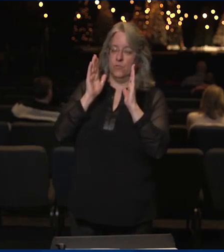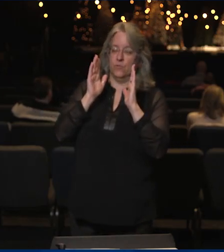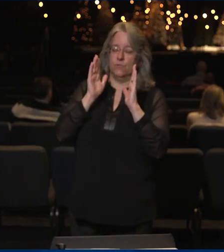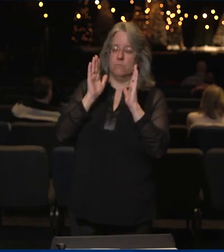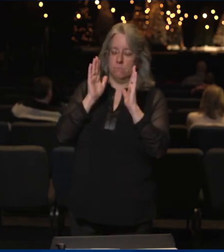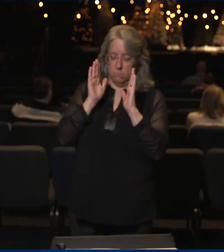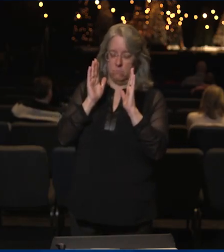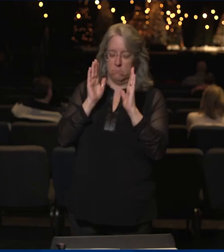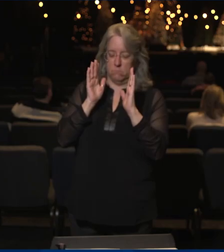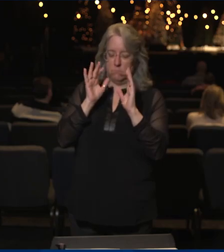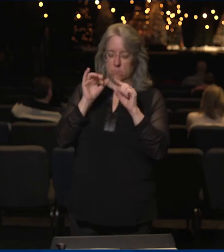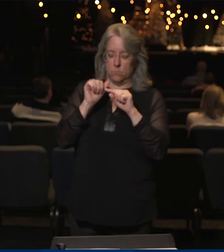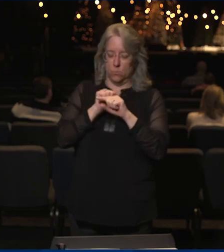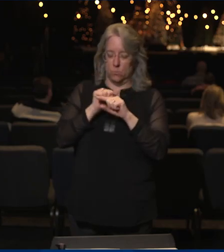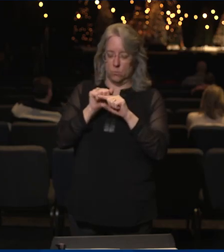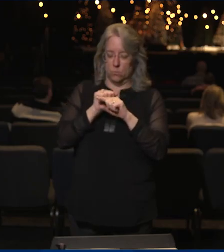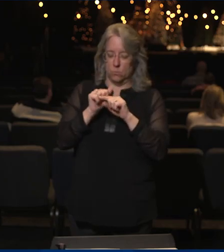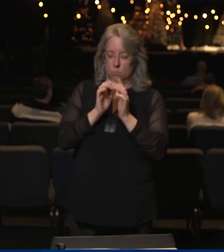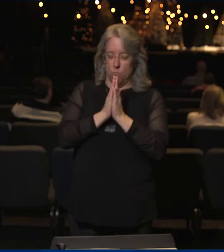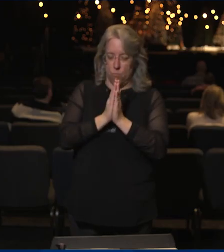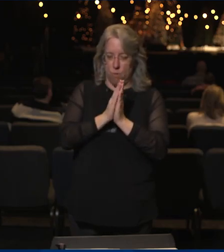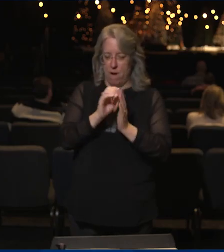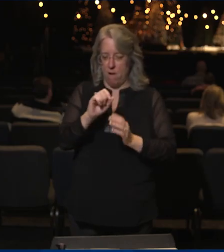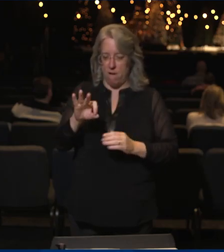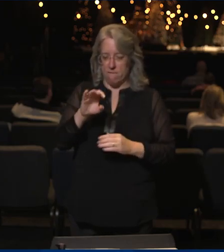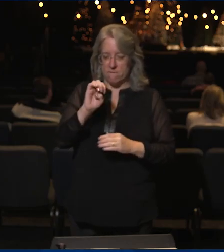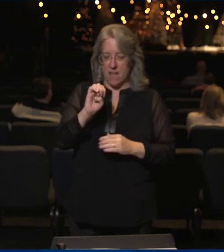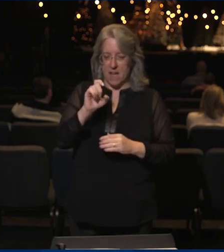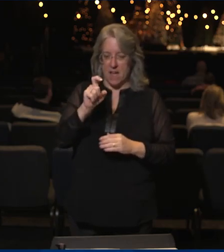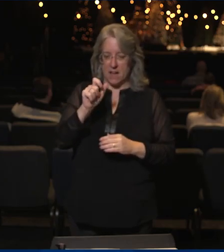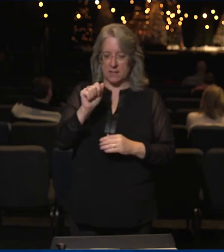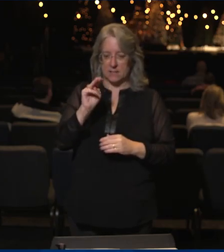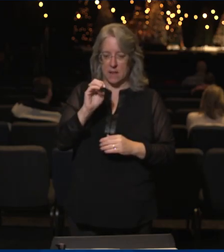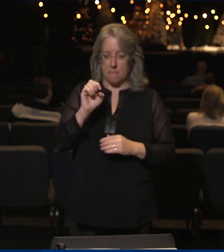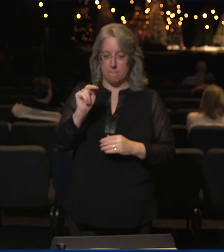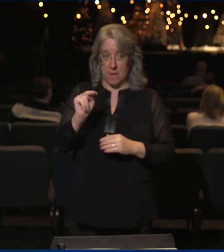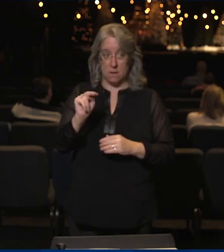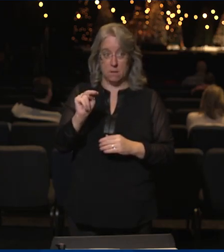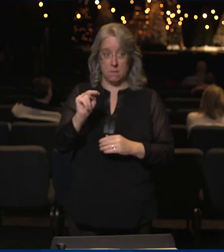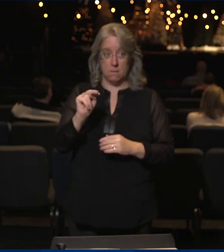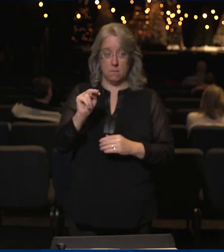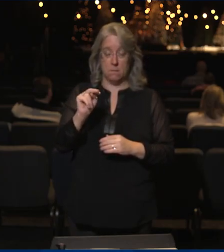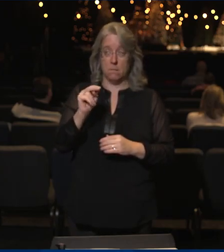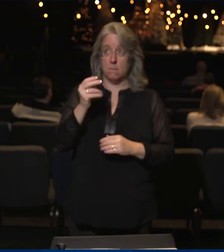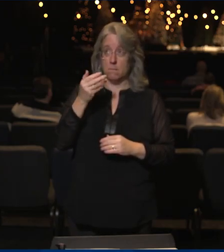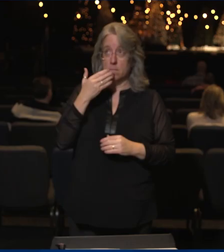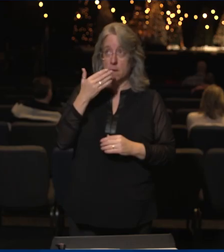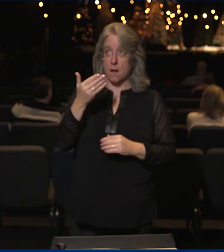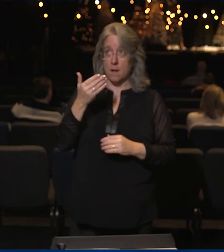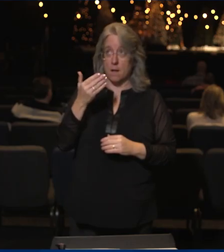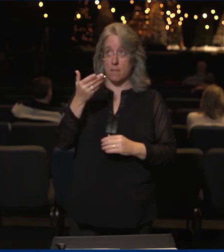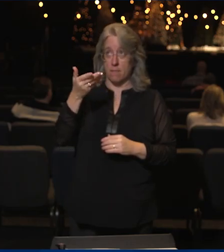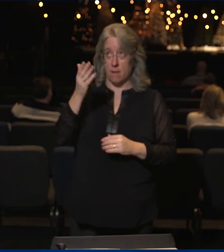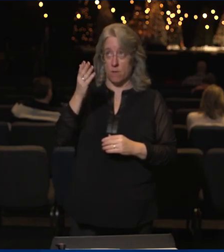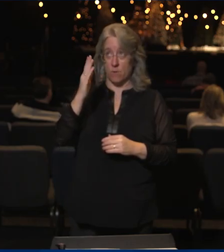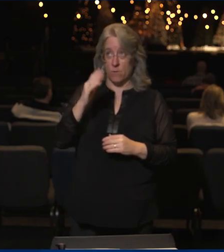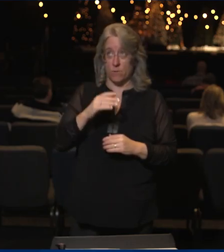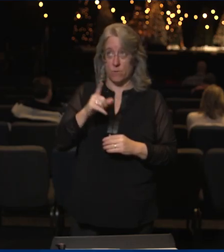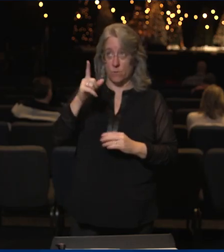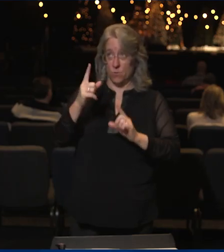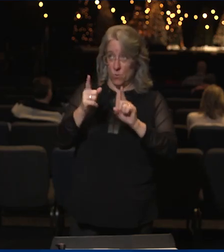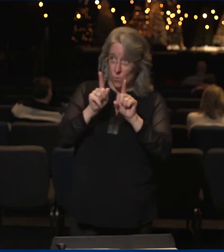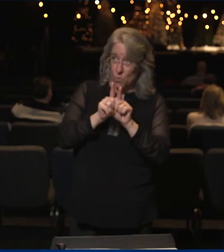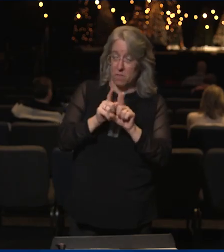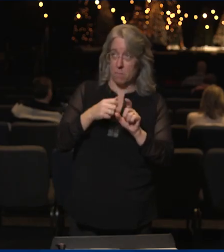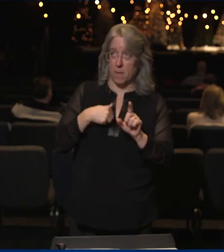and practice that prayer of examine and say, God, thank you that you're with me. Thank